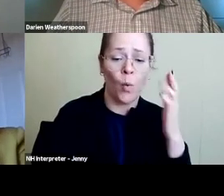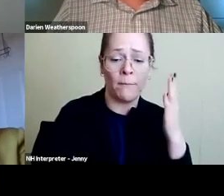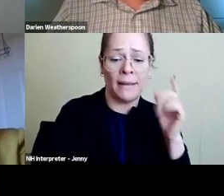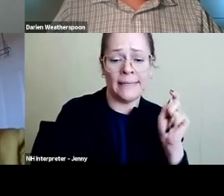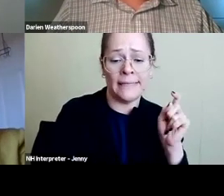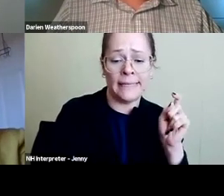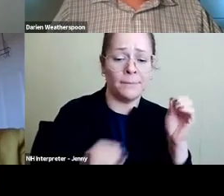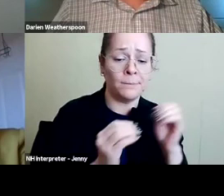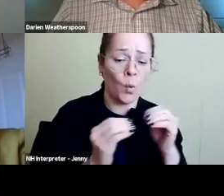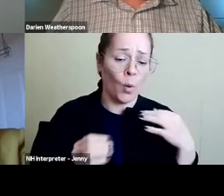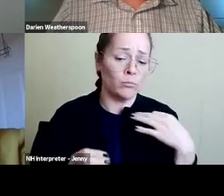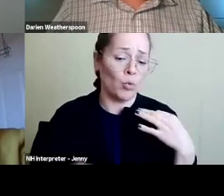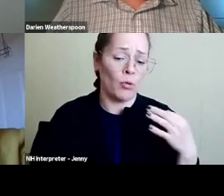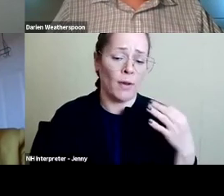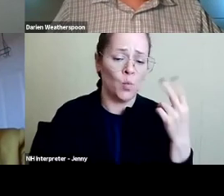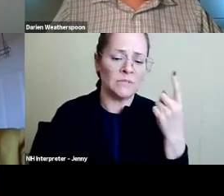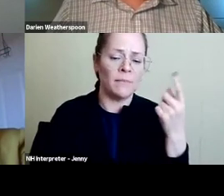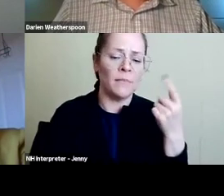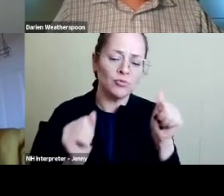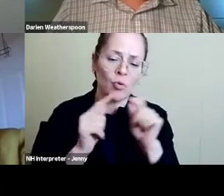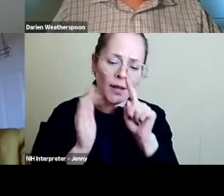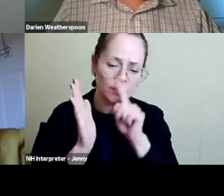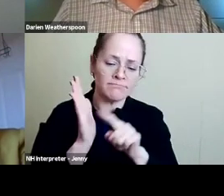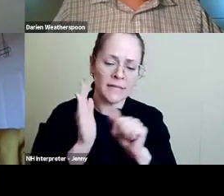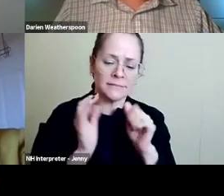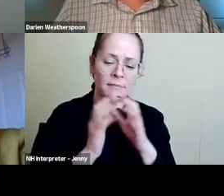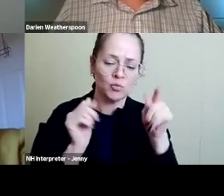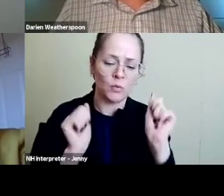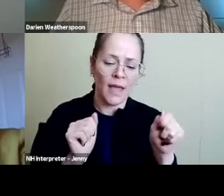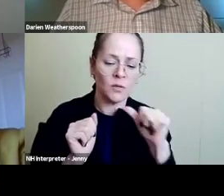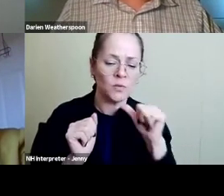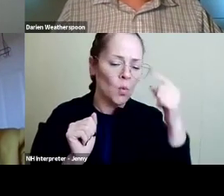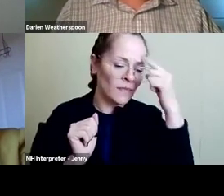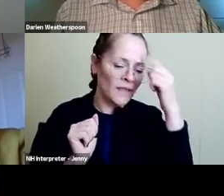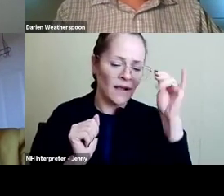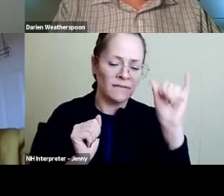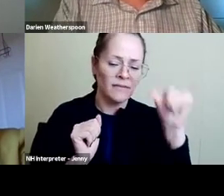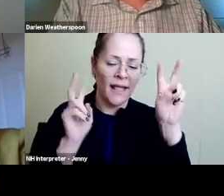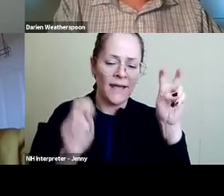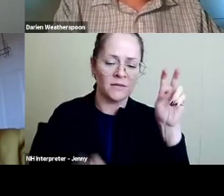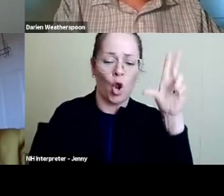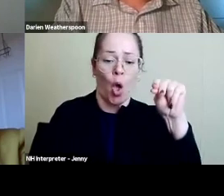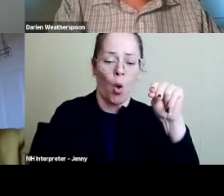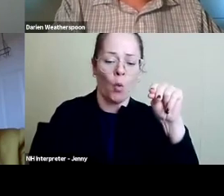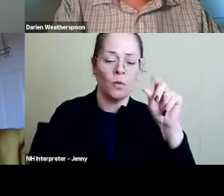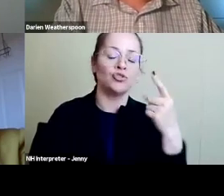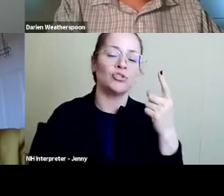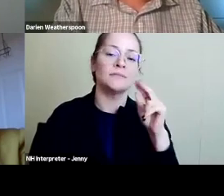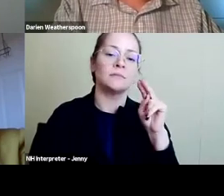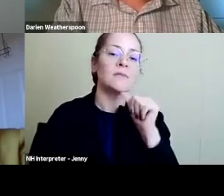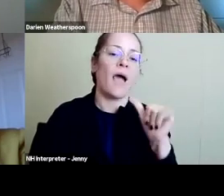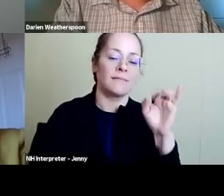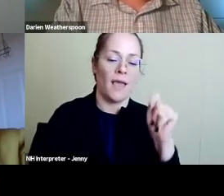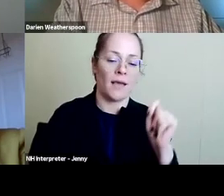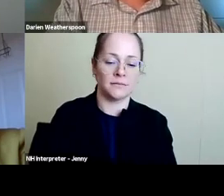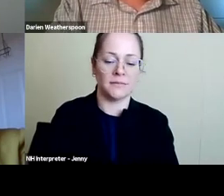programs. Cast a wider net. Again, don't think of it as no, just not yet. The power